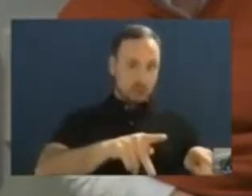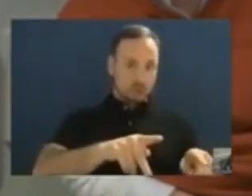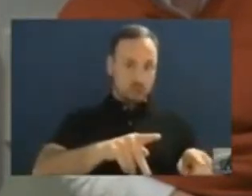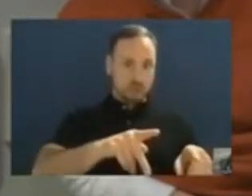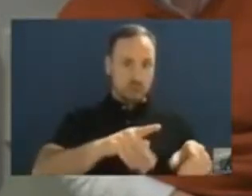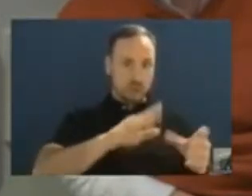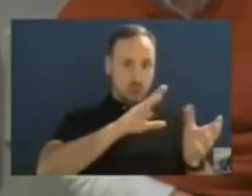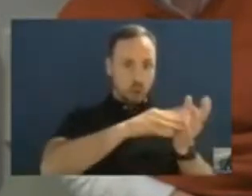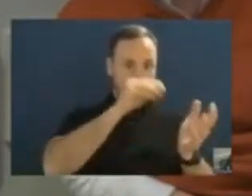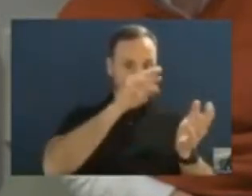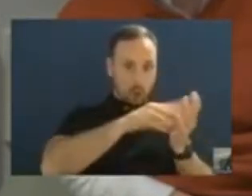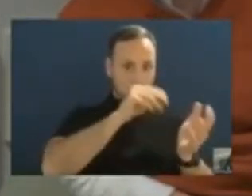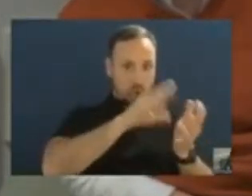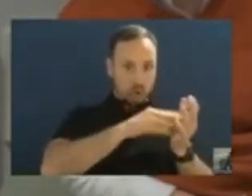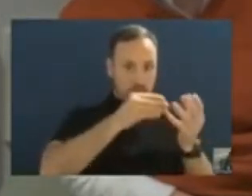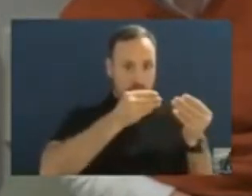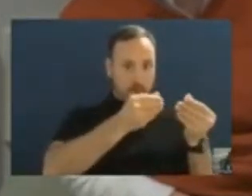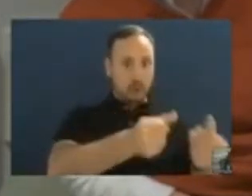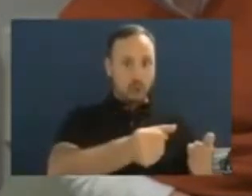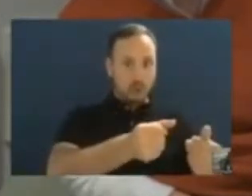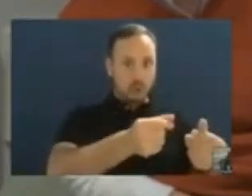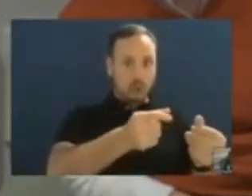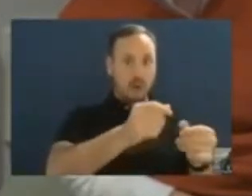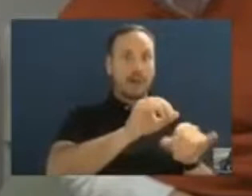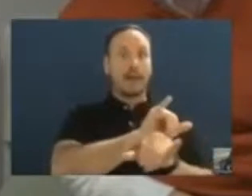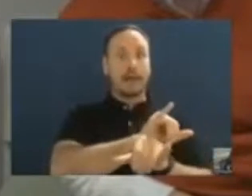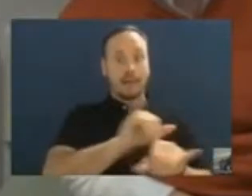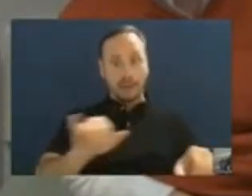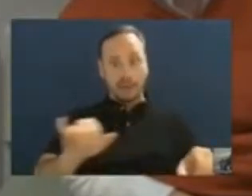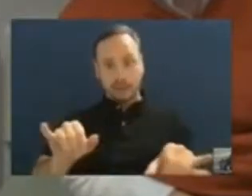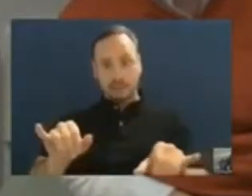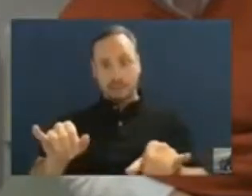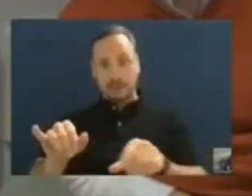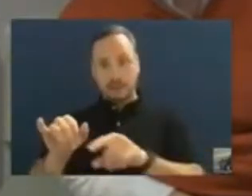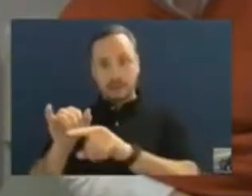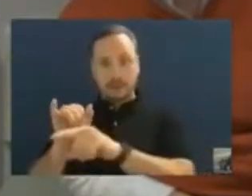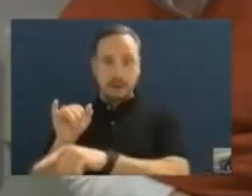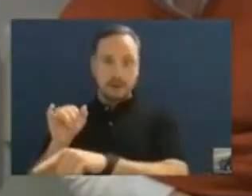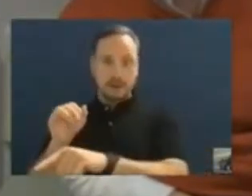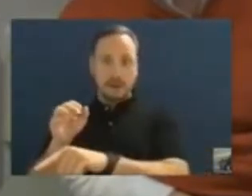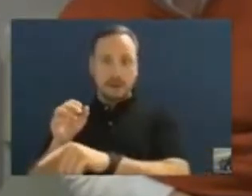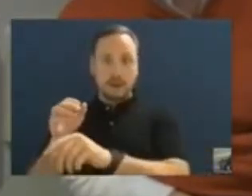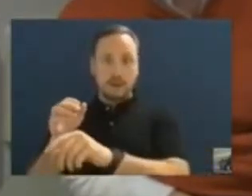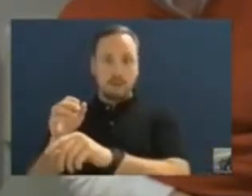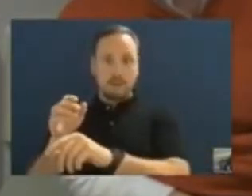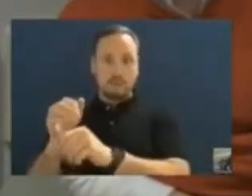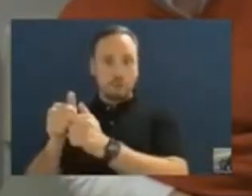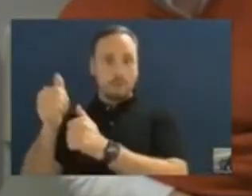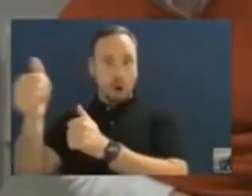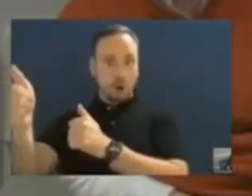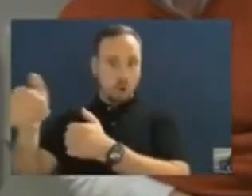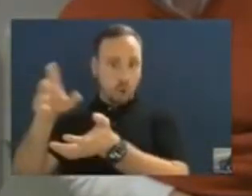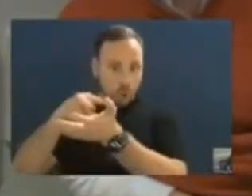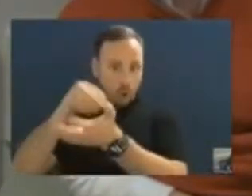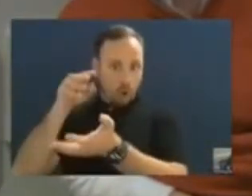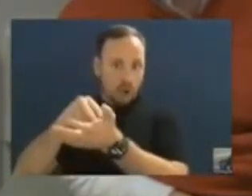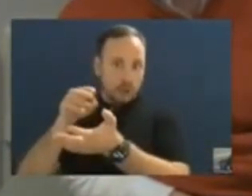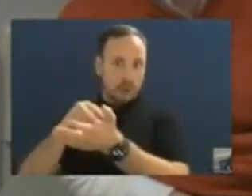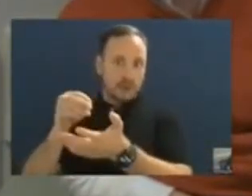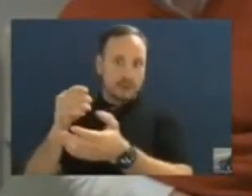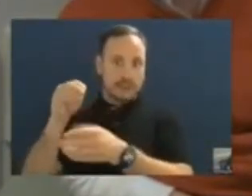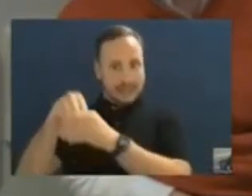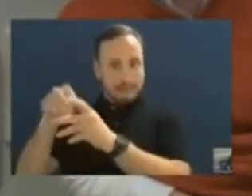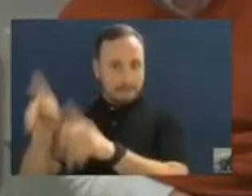it's smooth and it's good, and also the remote learning is going on at the same time. I'm glad to see the screen